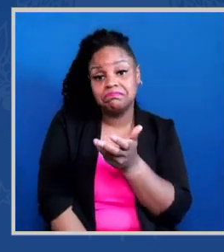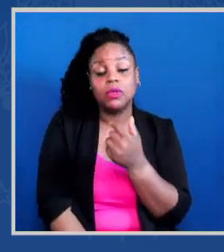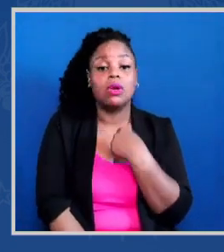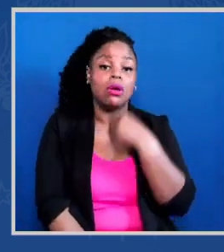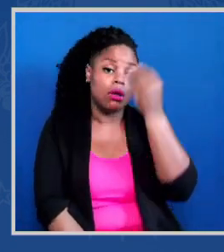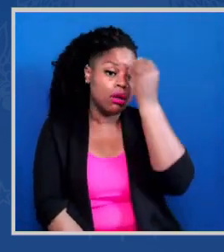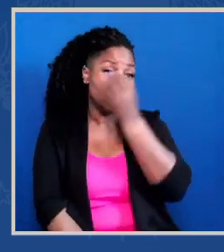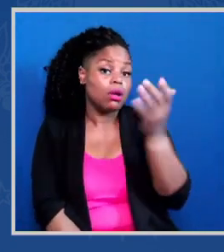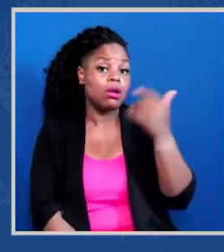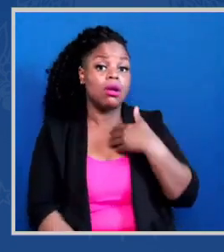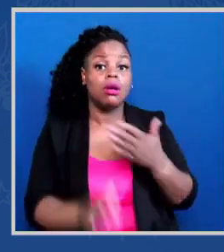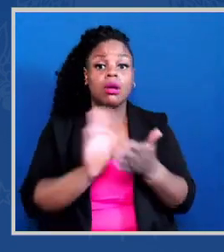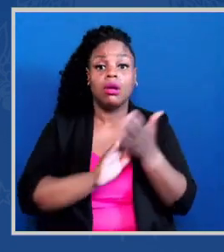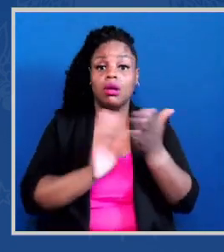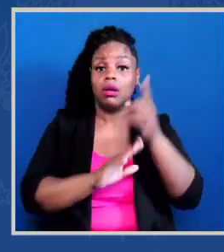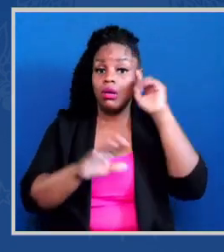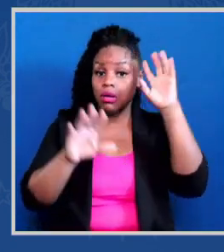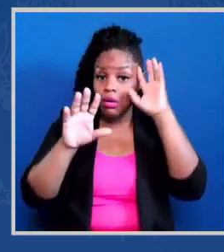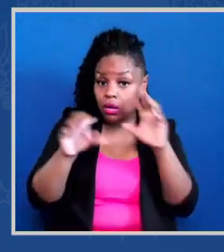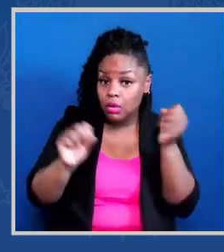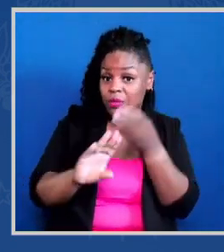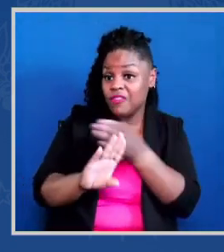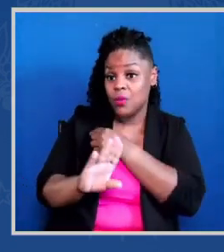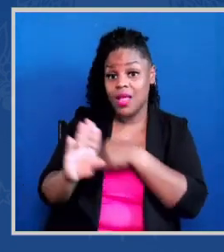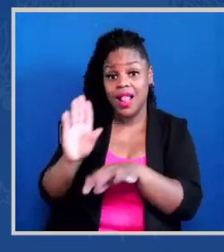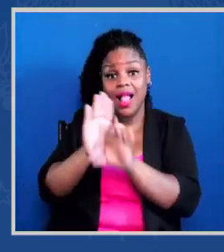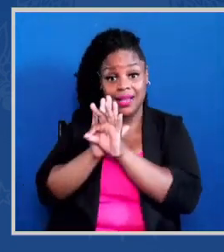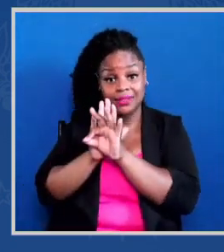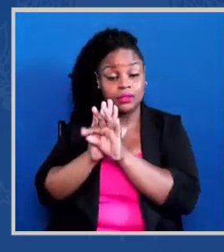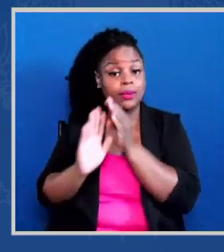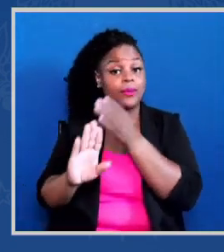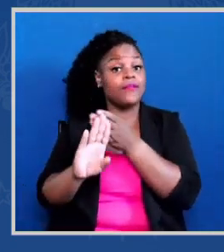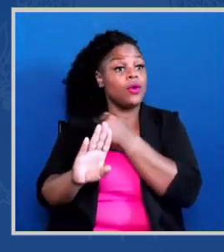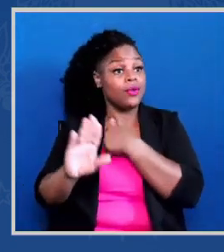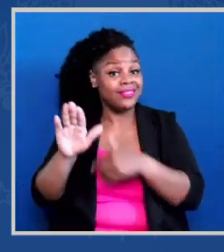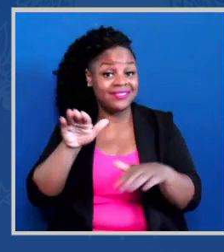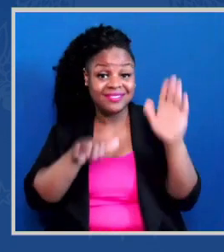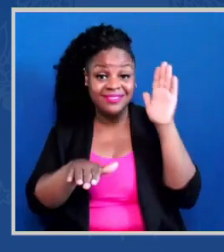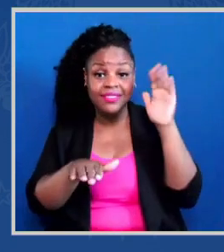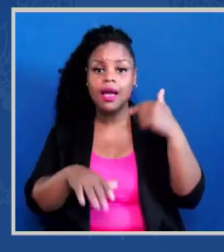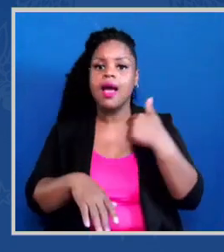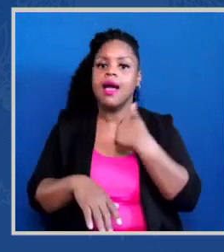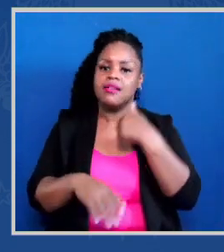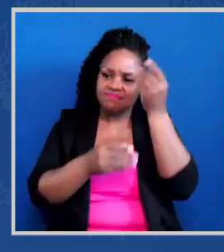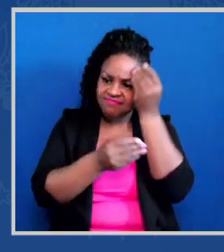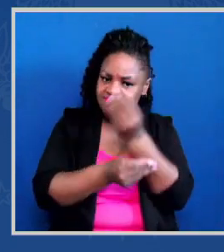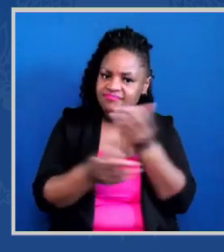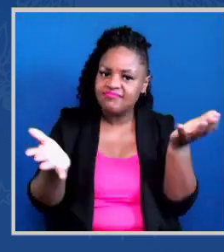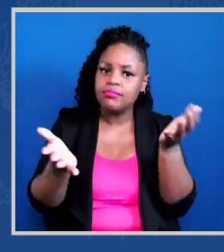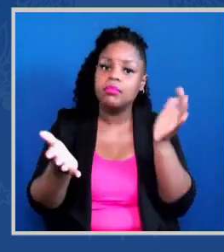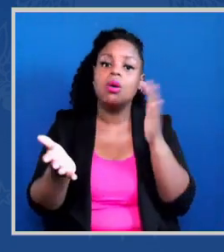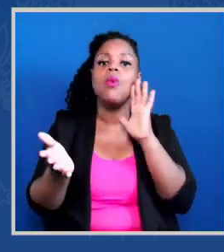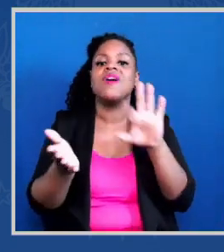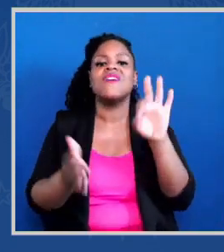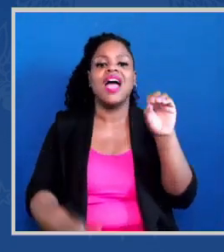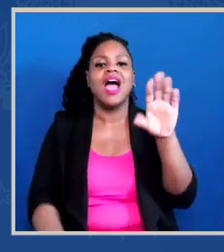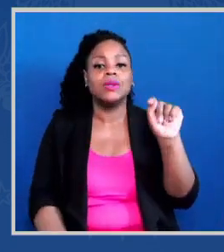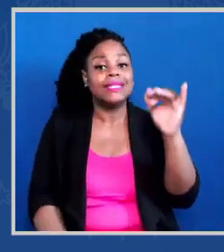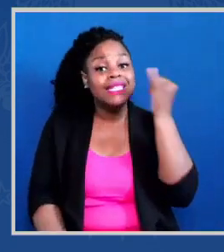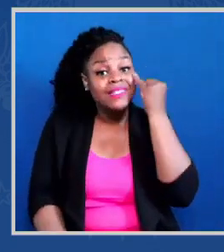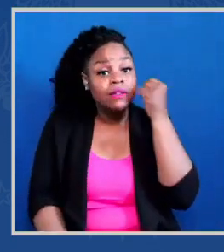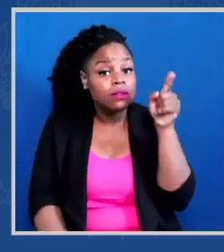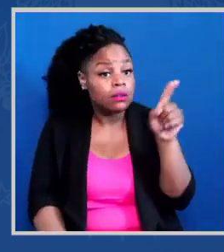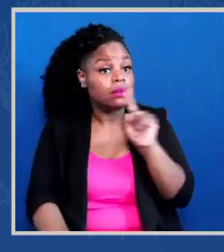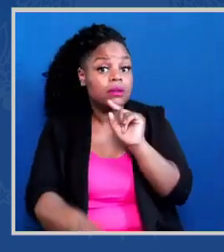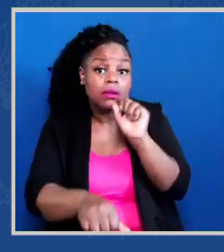before I was sworn in, that I was going to find out whether or not he, in fact, did engage in trying to interfere in